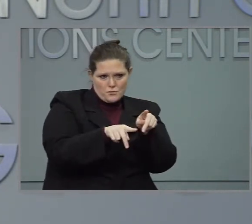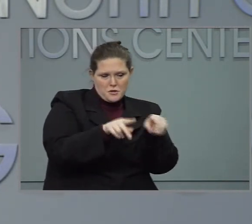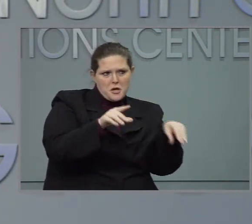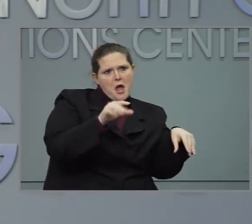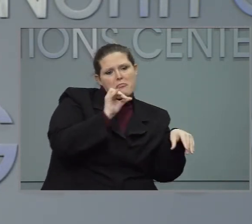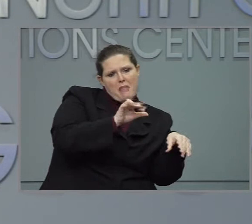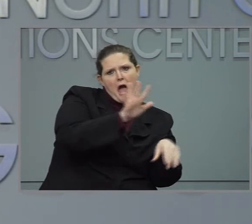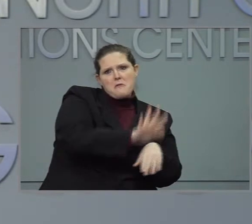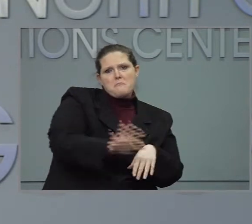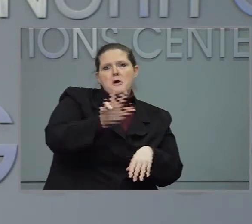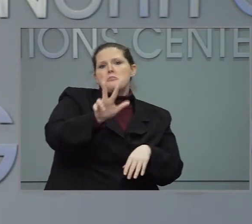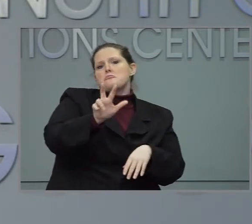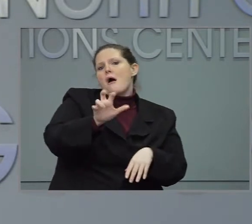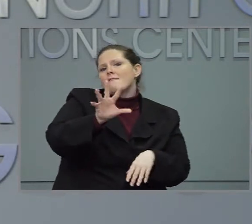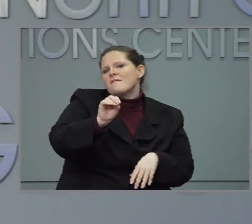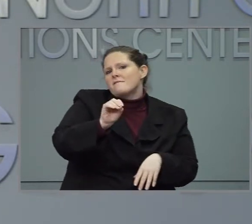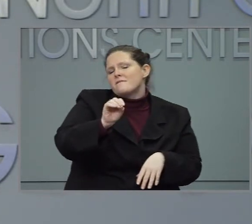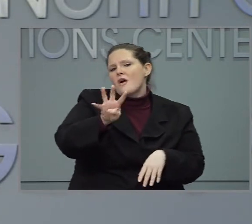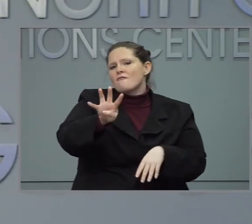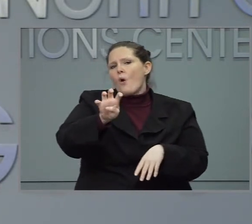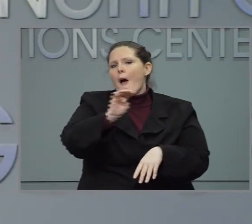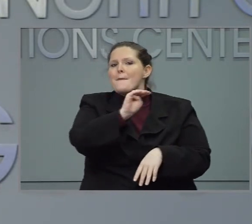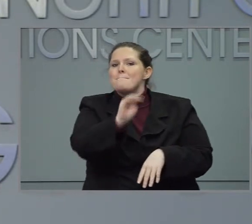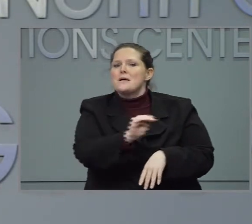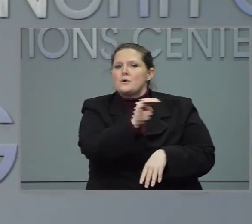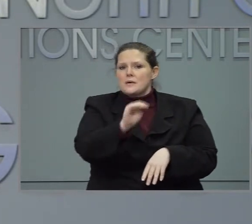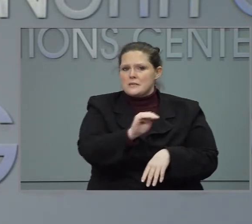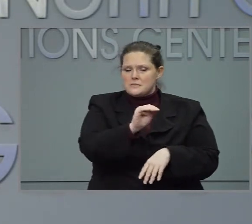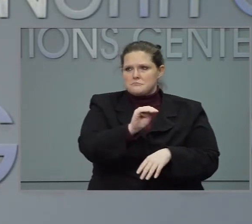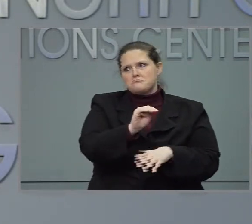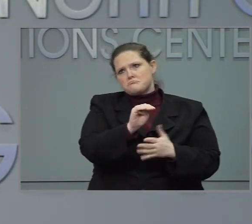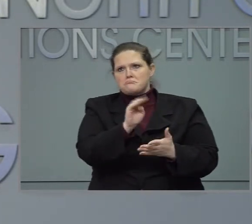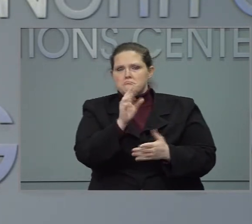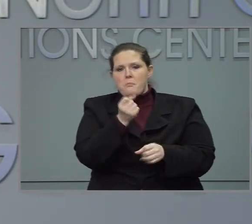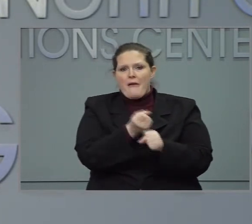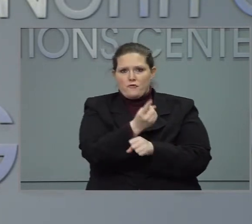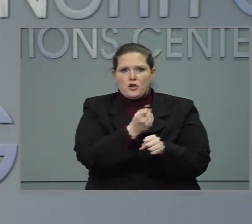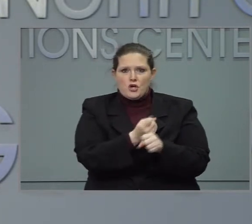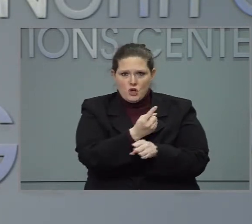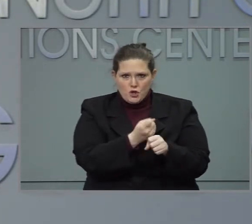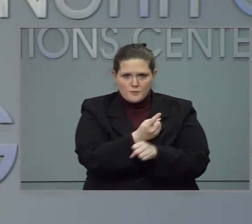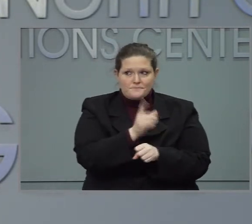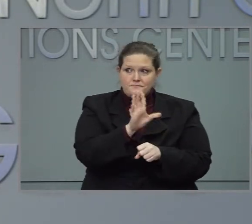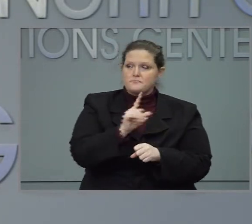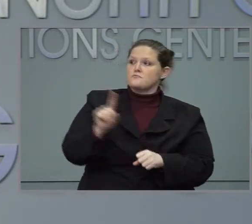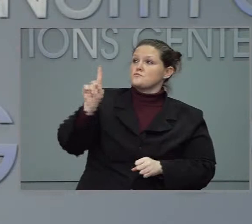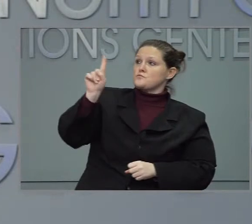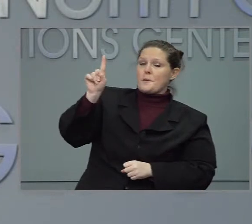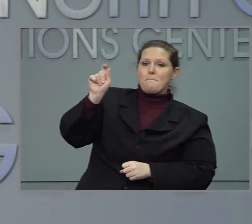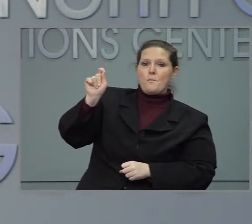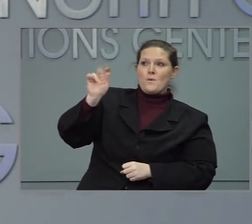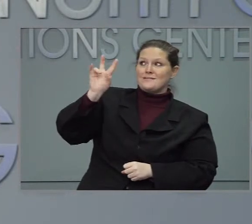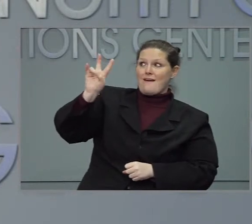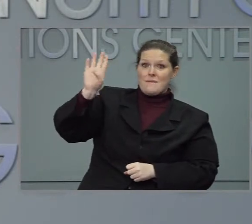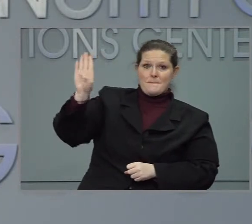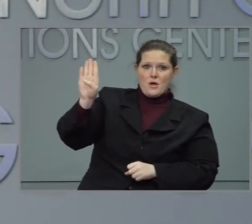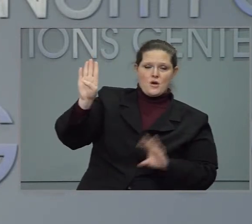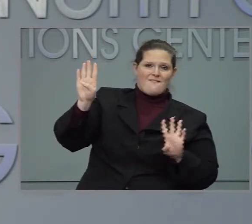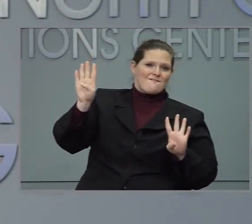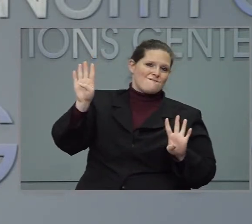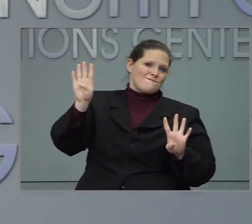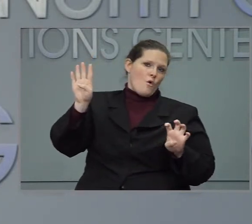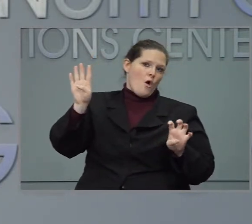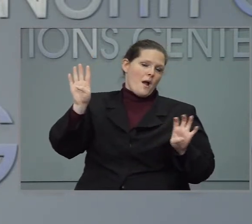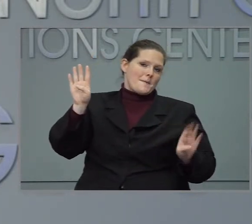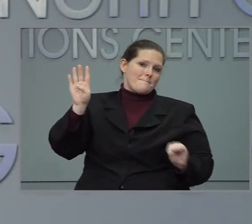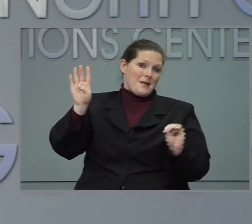$350 to $400 million a year as it ramps up. And so with that $1.7 billion of additional money, we could cover